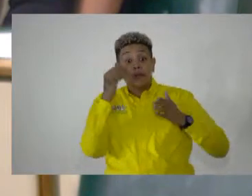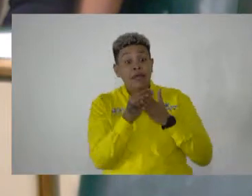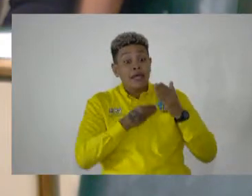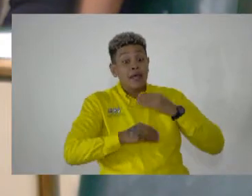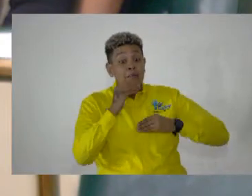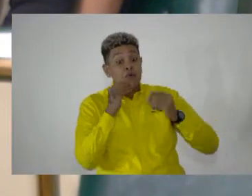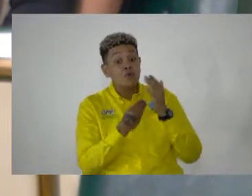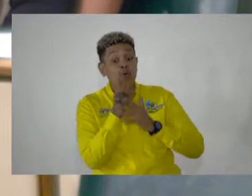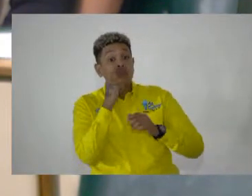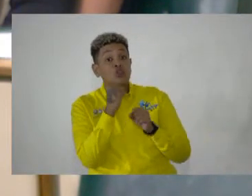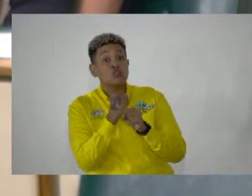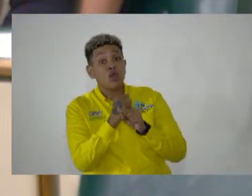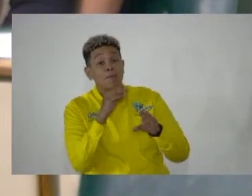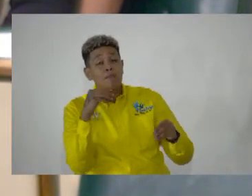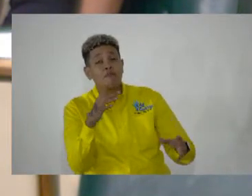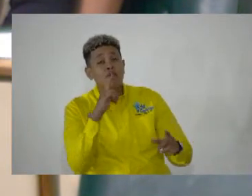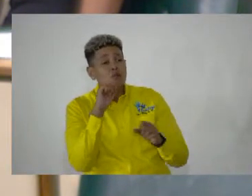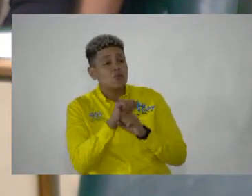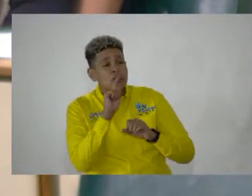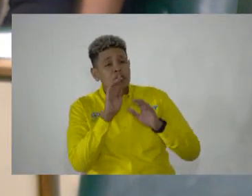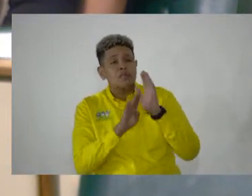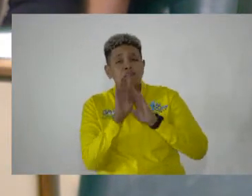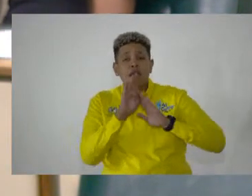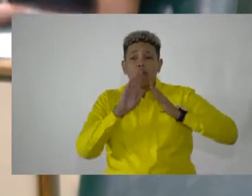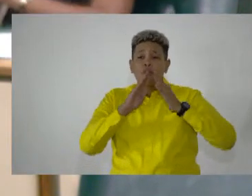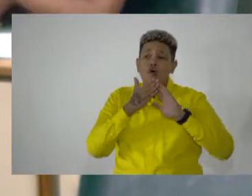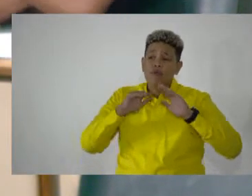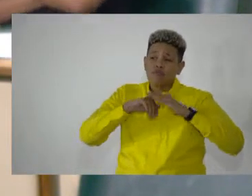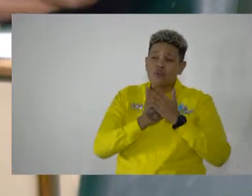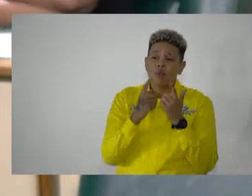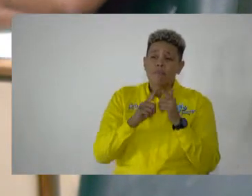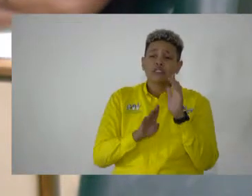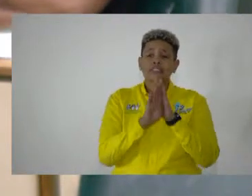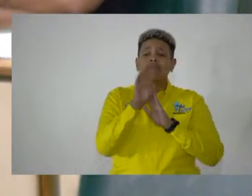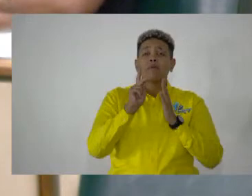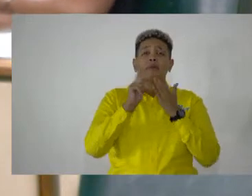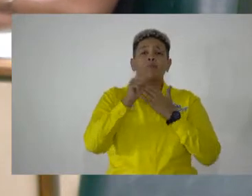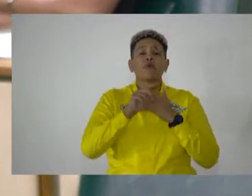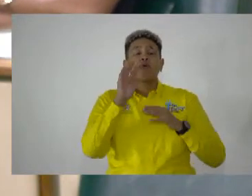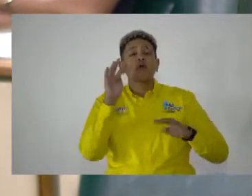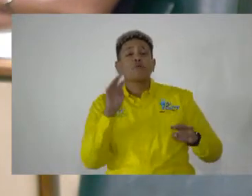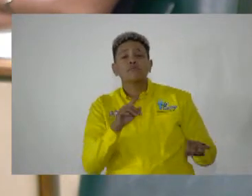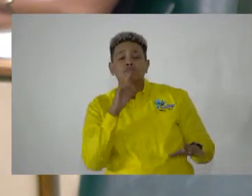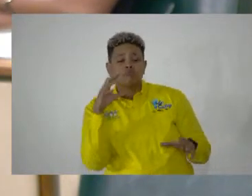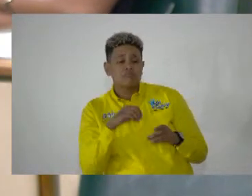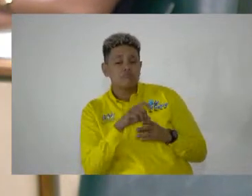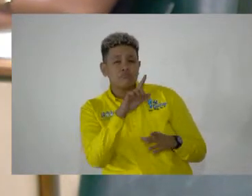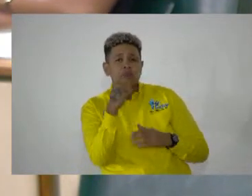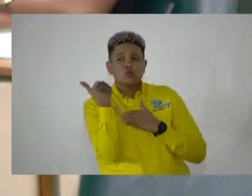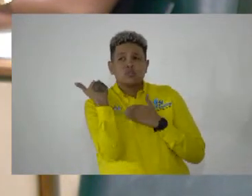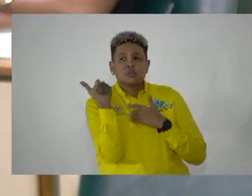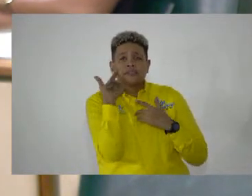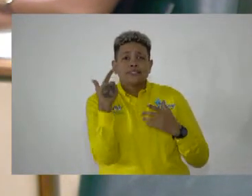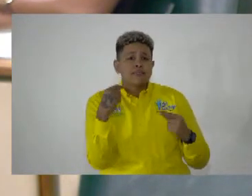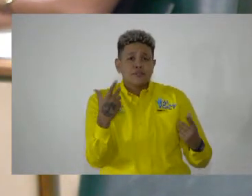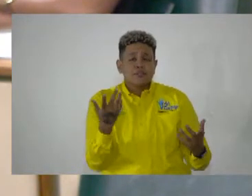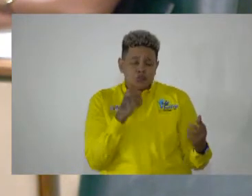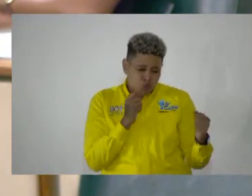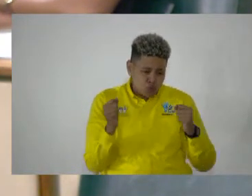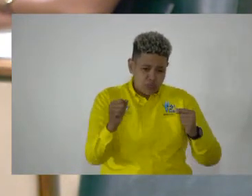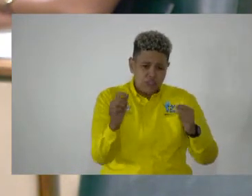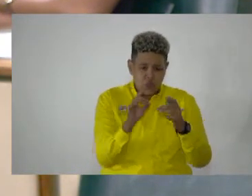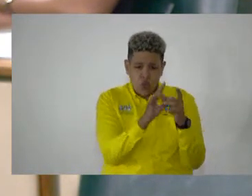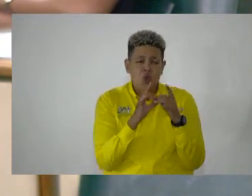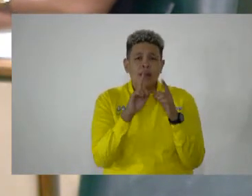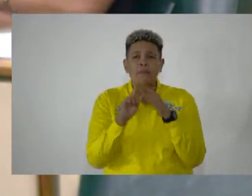Creation has developed an urban renewal and development program as part of its mandate to strategically